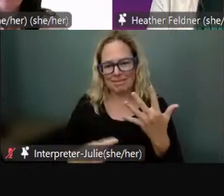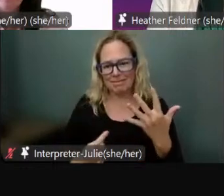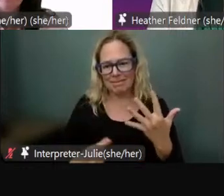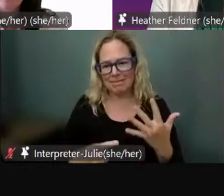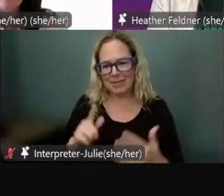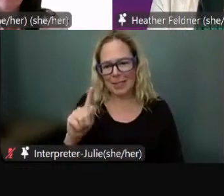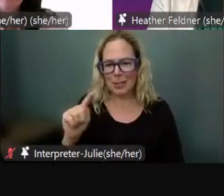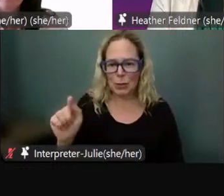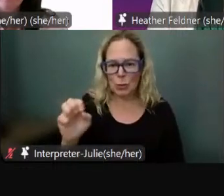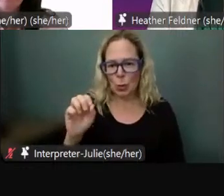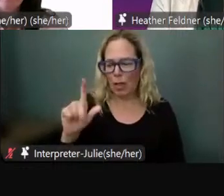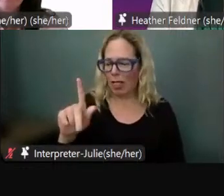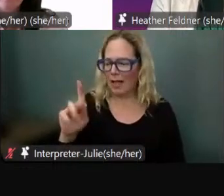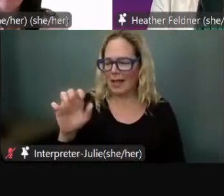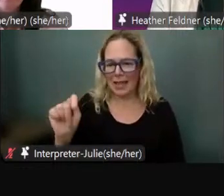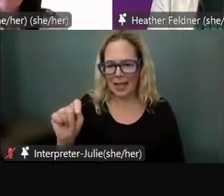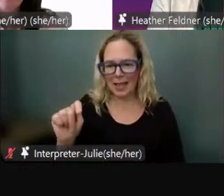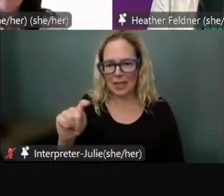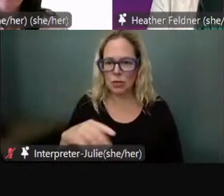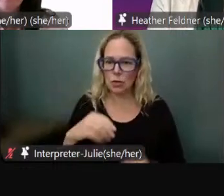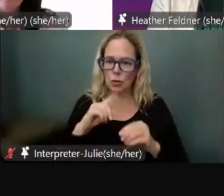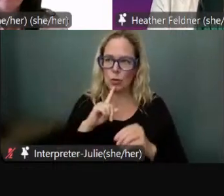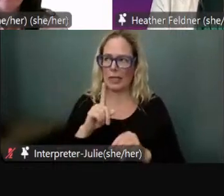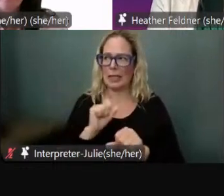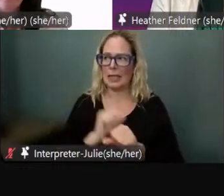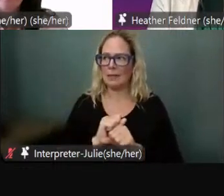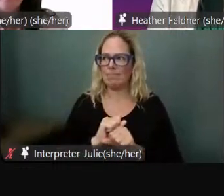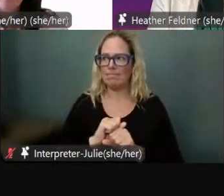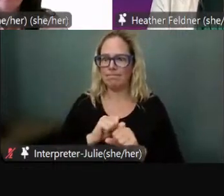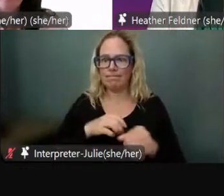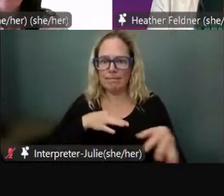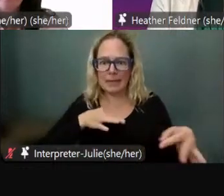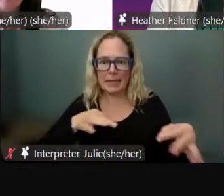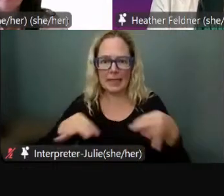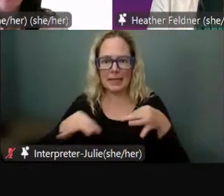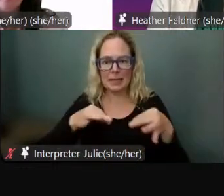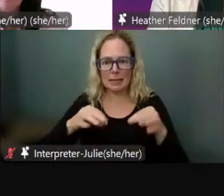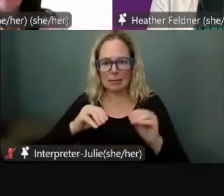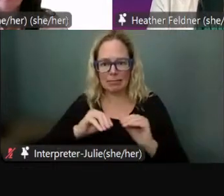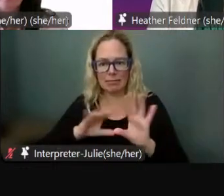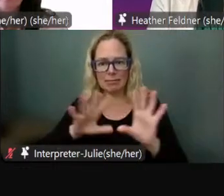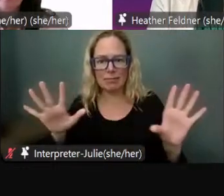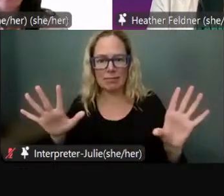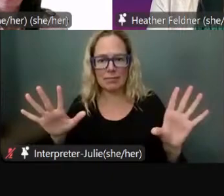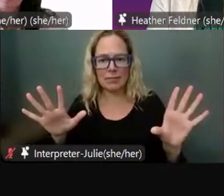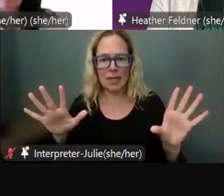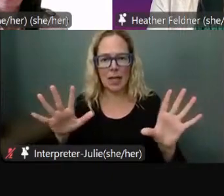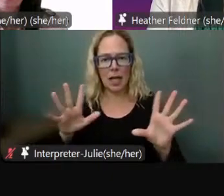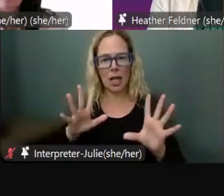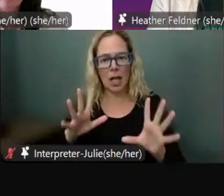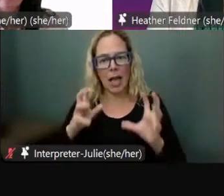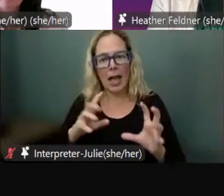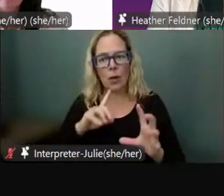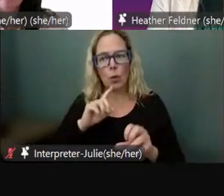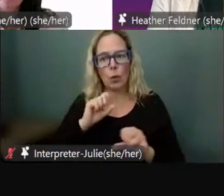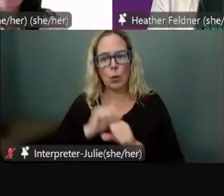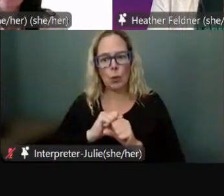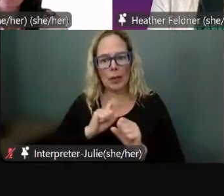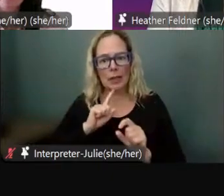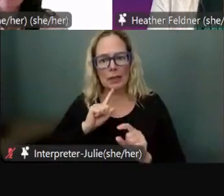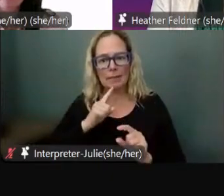information. And then the main comparison was doing it in an intense workshop